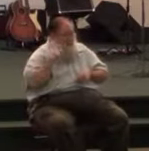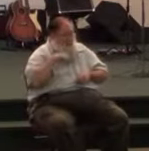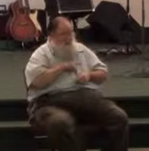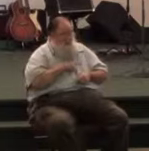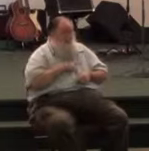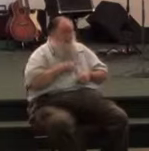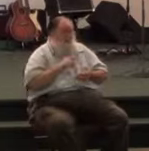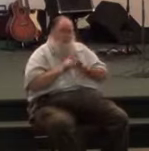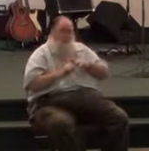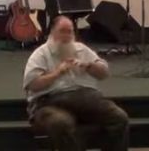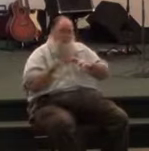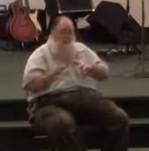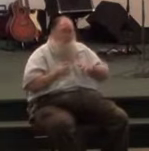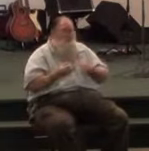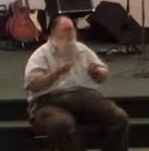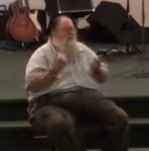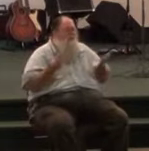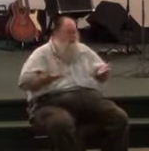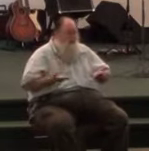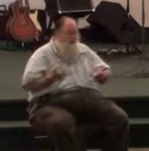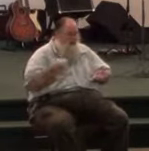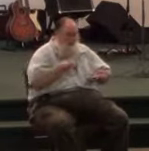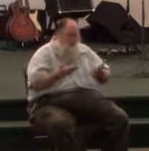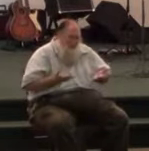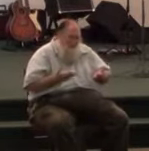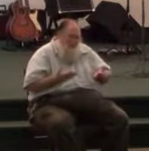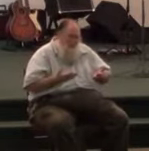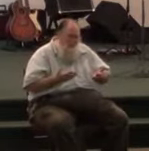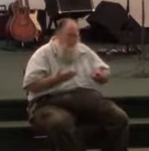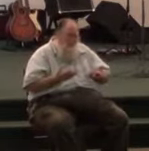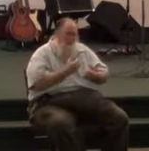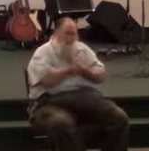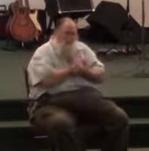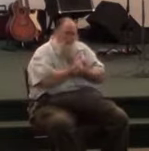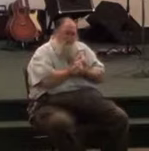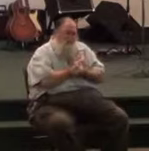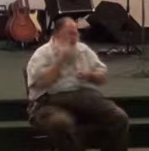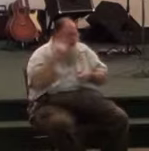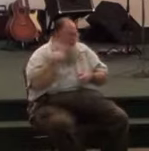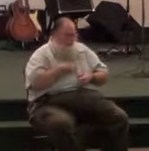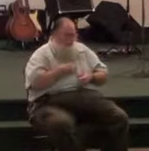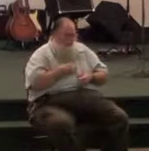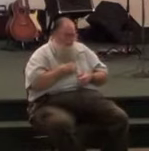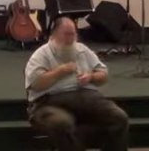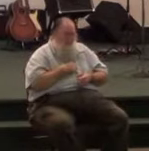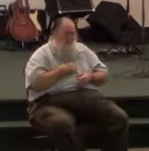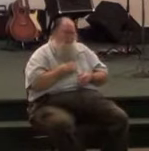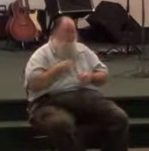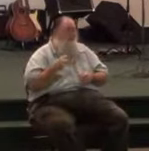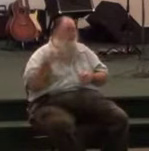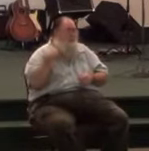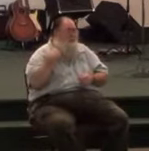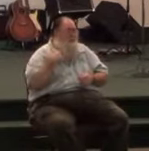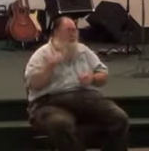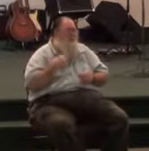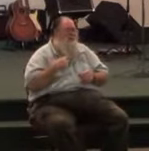right now that are in bondage. They think we're boxed in. And there's no way out. The